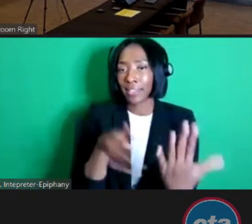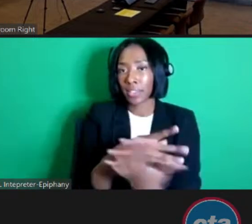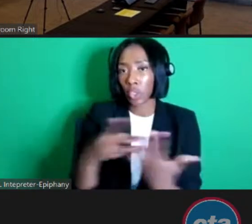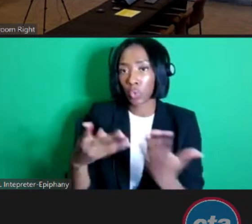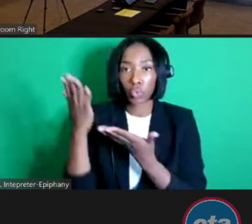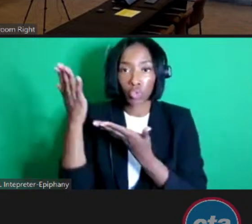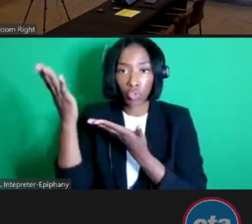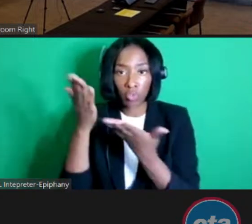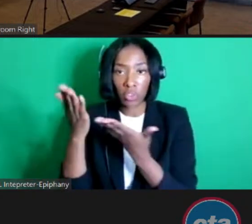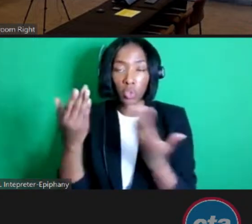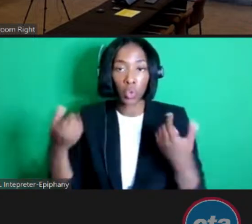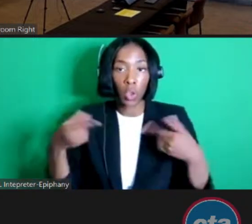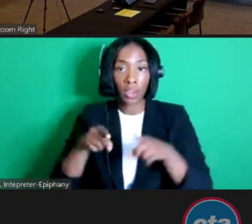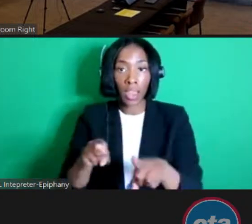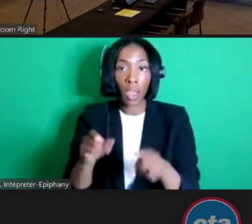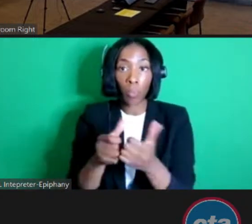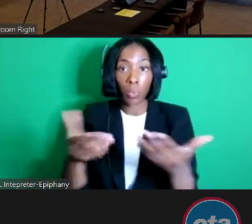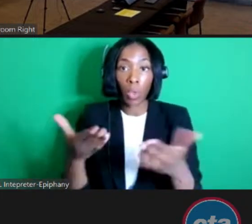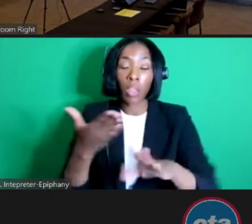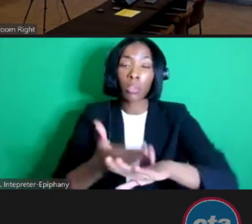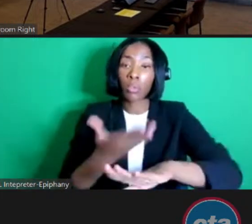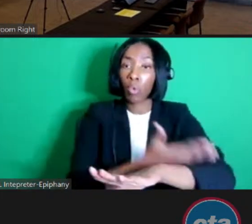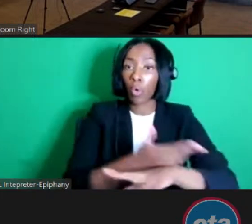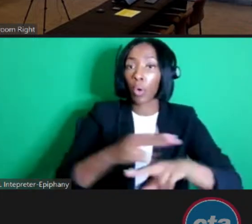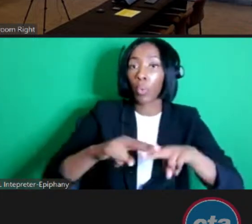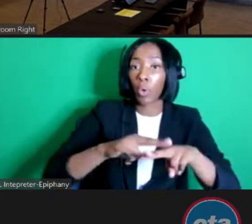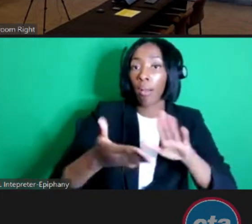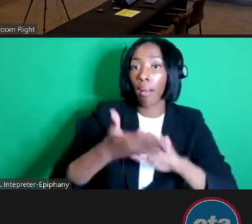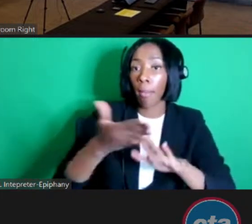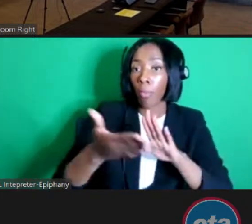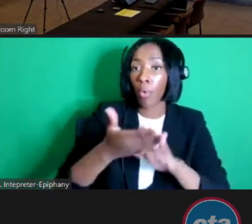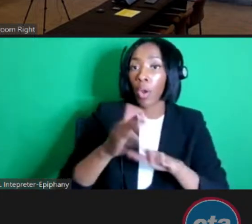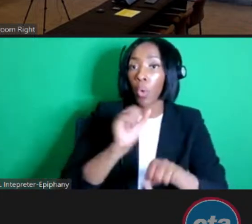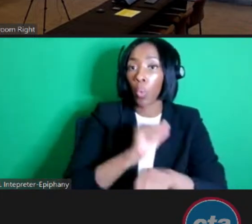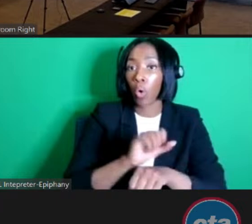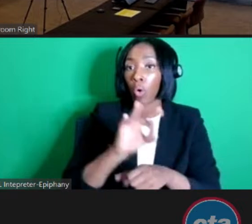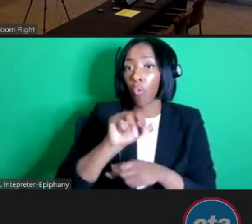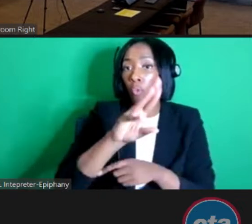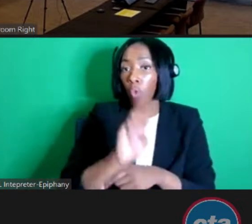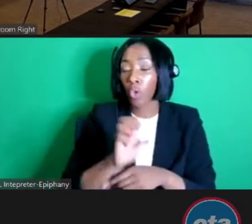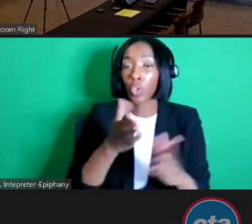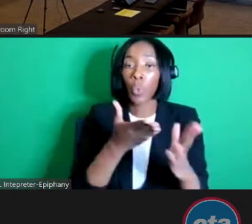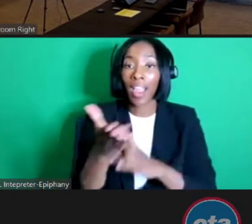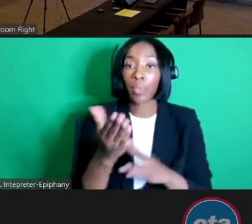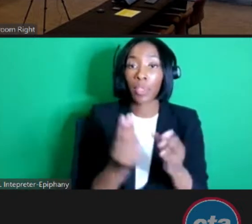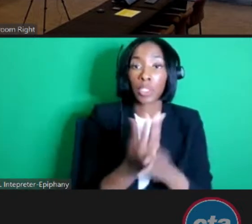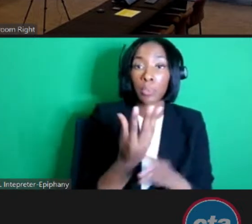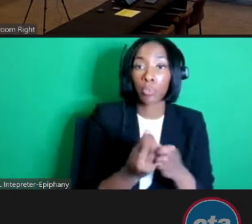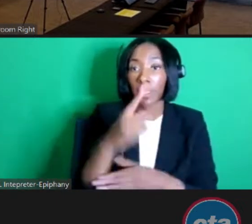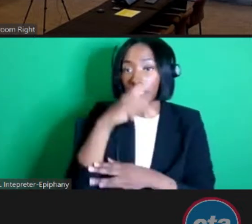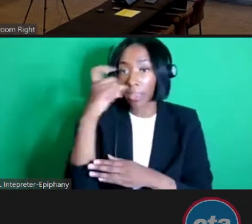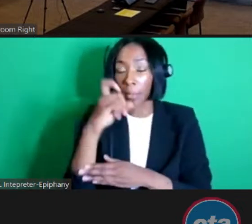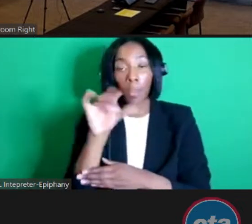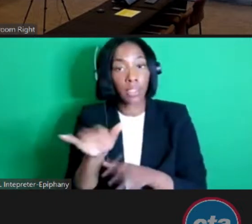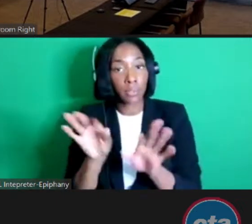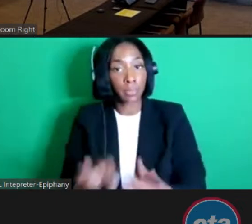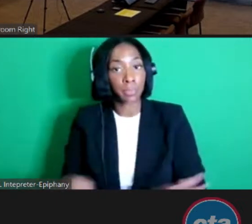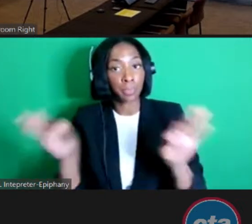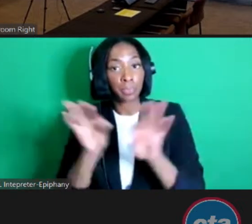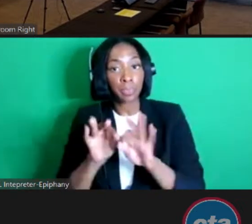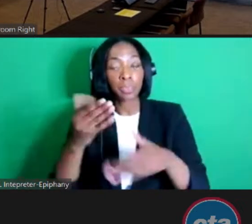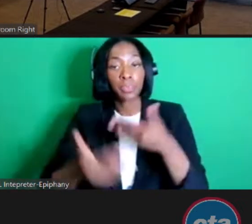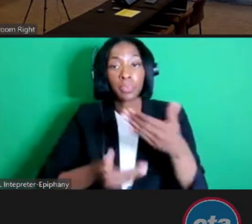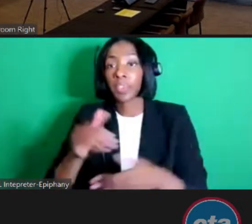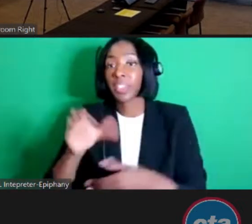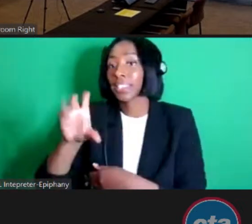align with the growing rail operator workforce throughout the spring and summer. This is an important step towards CTA